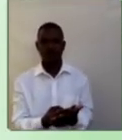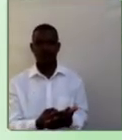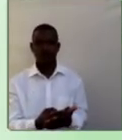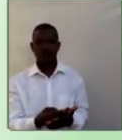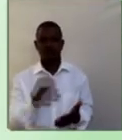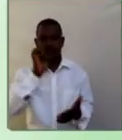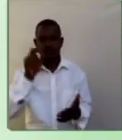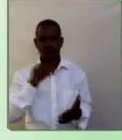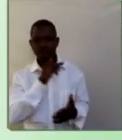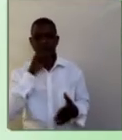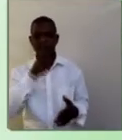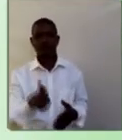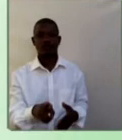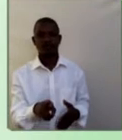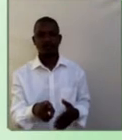Exceptions are